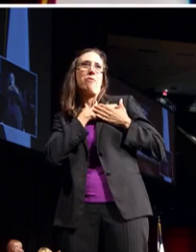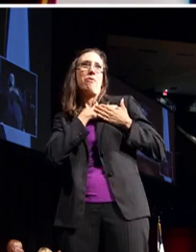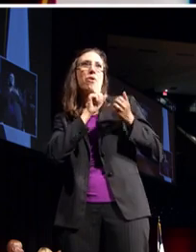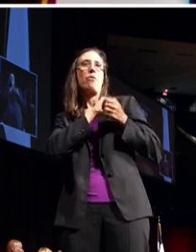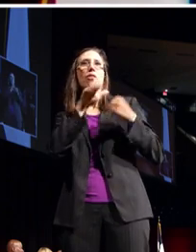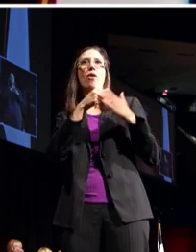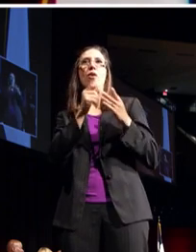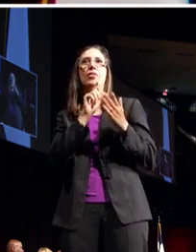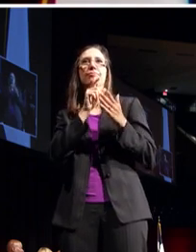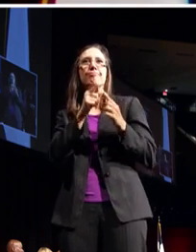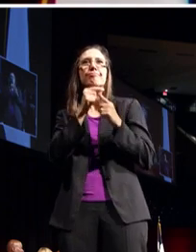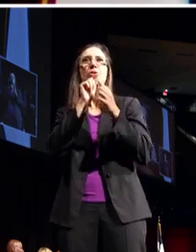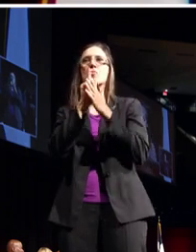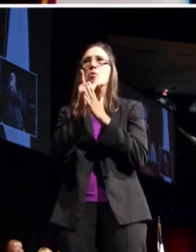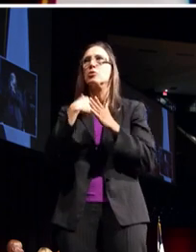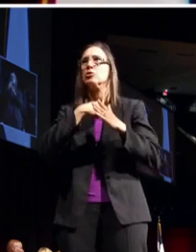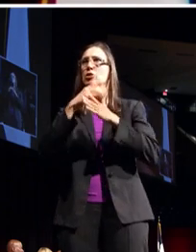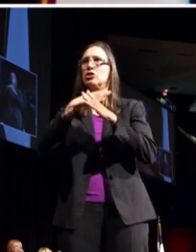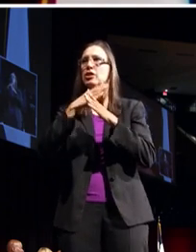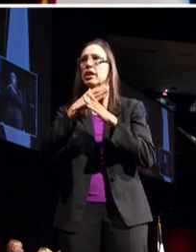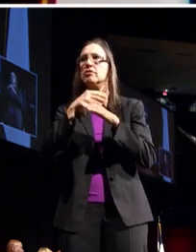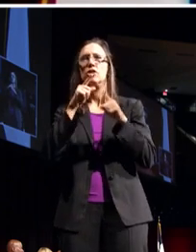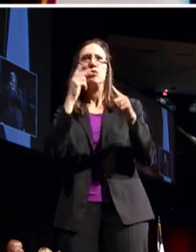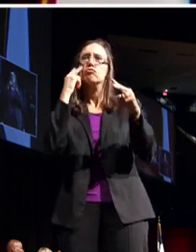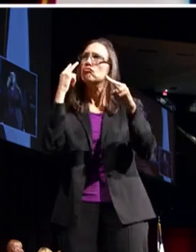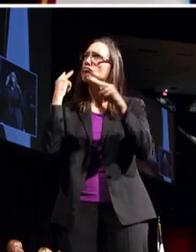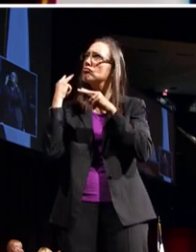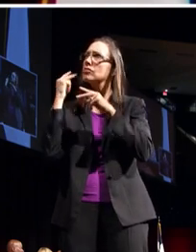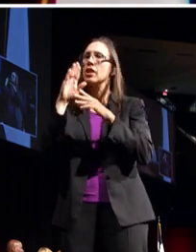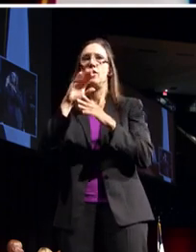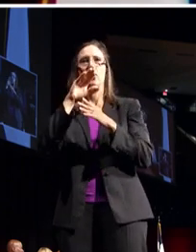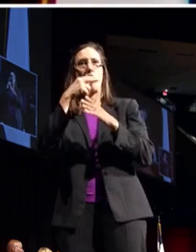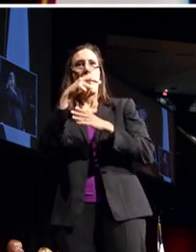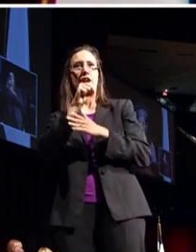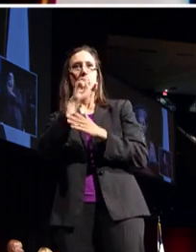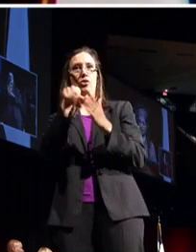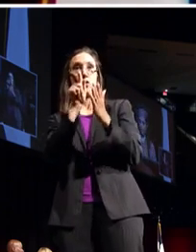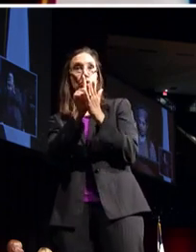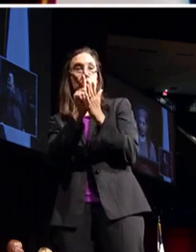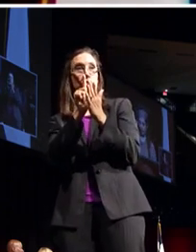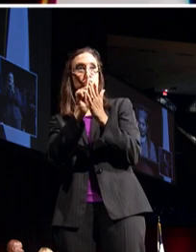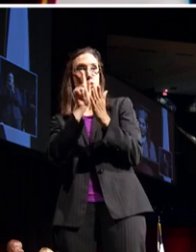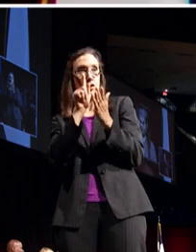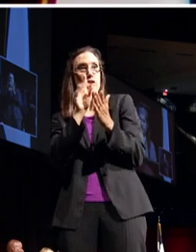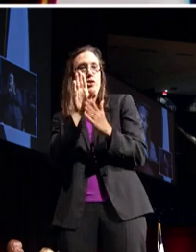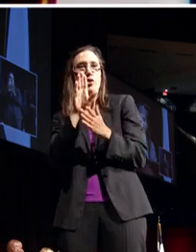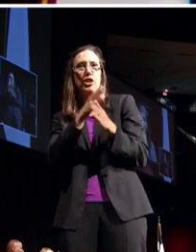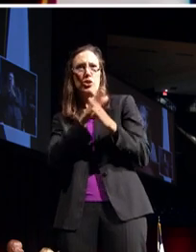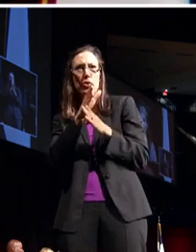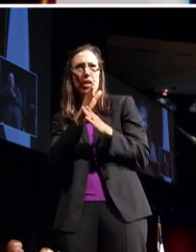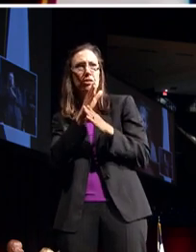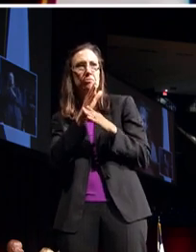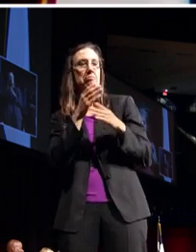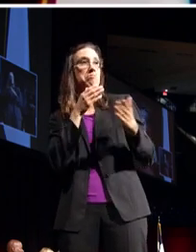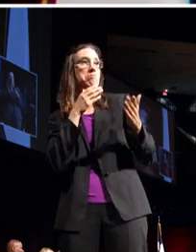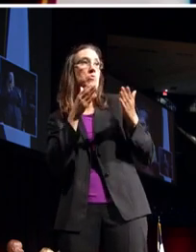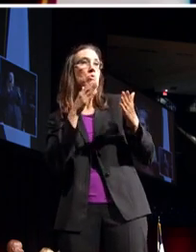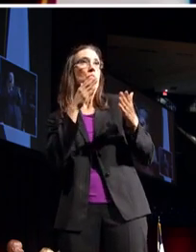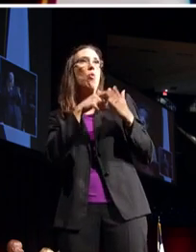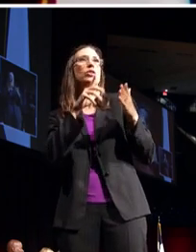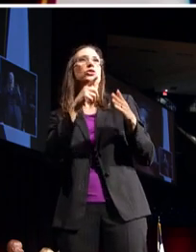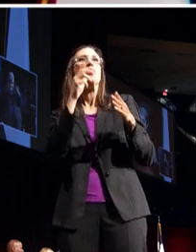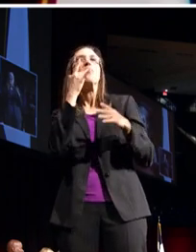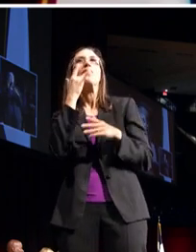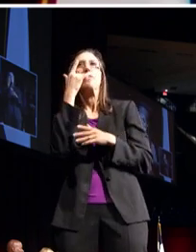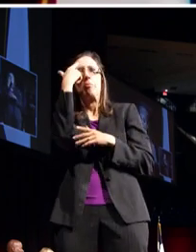we have shared. When you think back on your high school career, what is your favorite memory? Maybe an award of recognition,